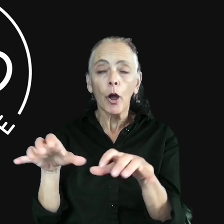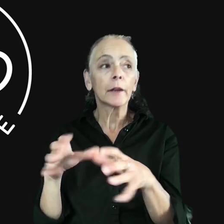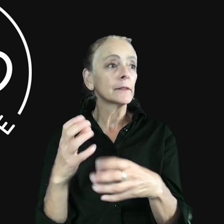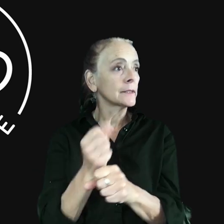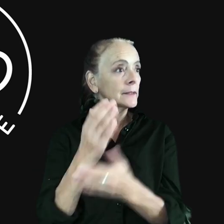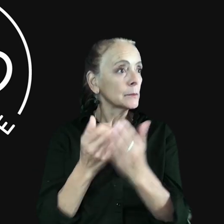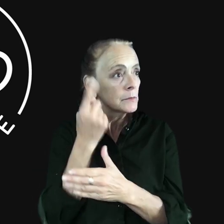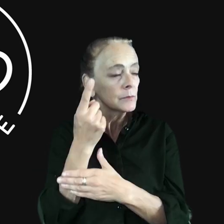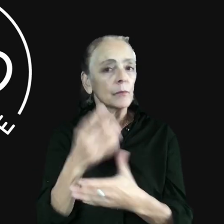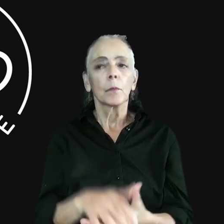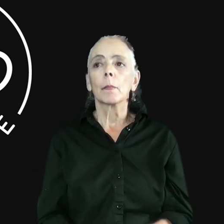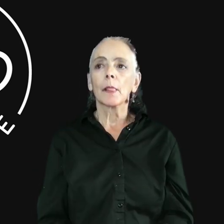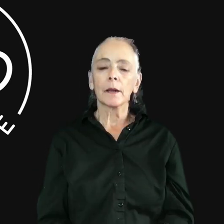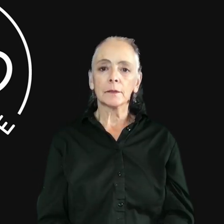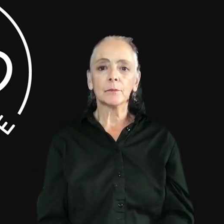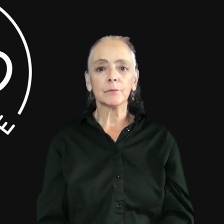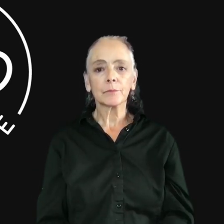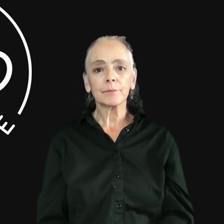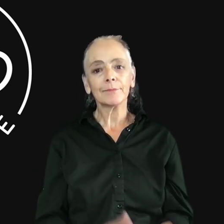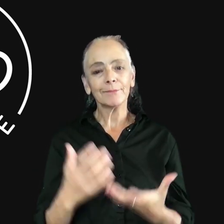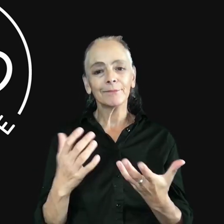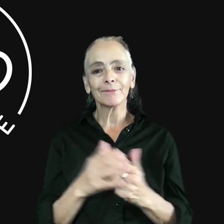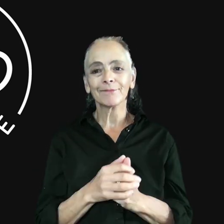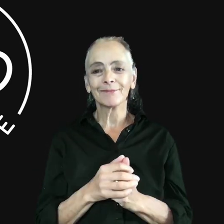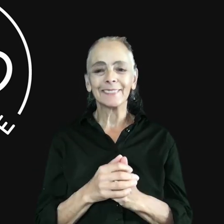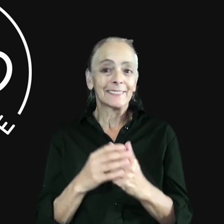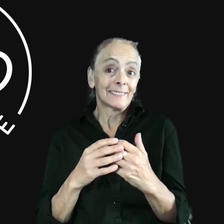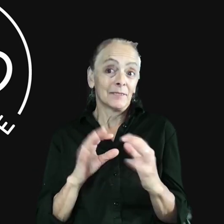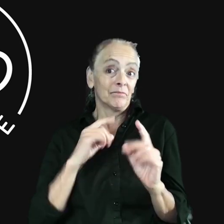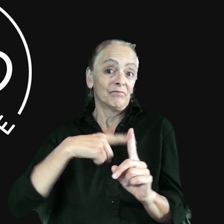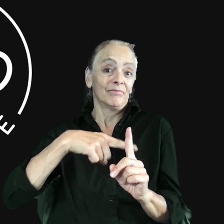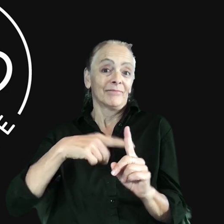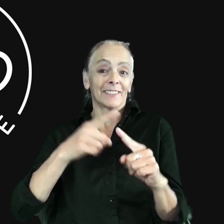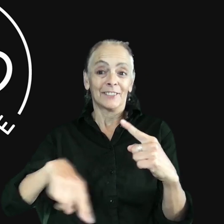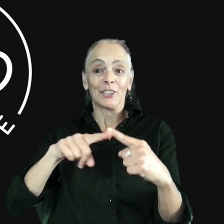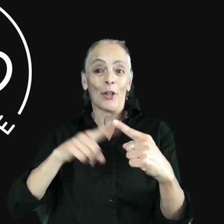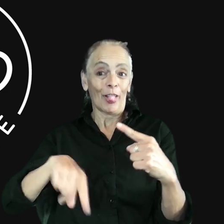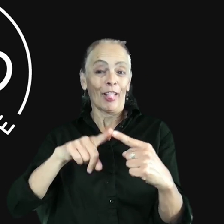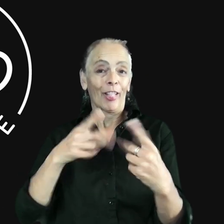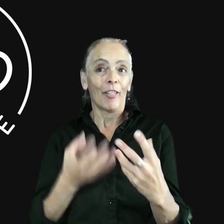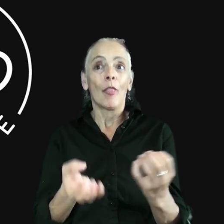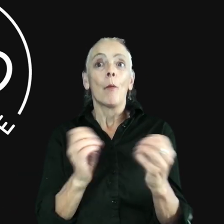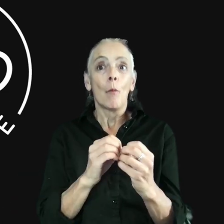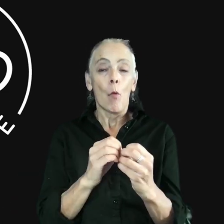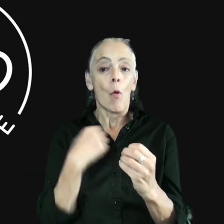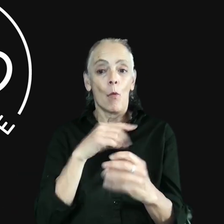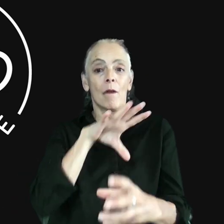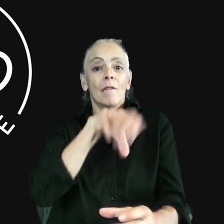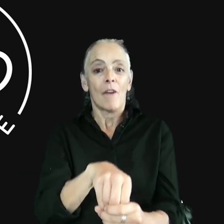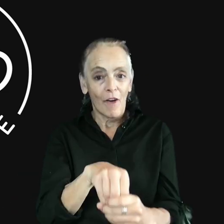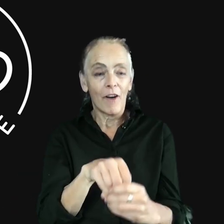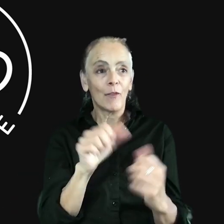it's it's it's really i mean it's it's a it's a virtuous circle really it's the more the more you're part of the discussions